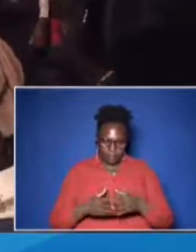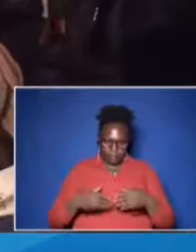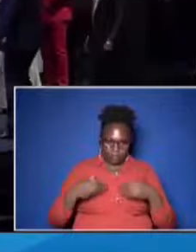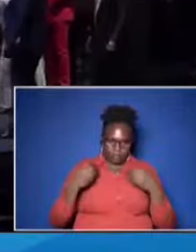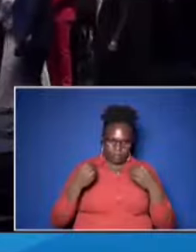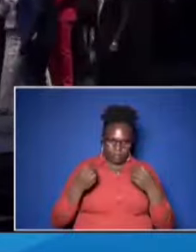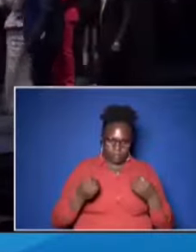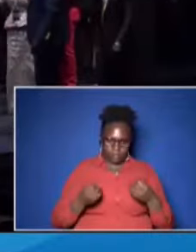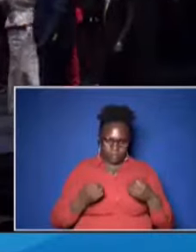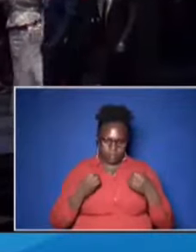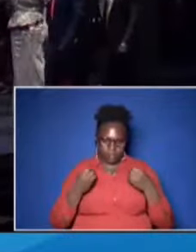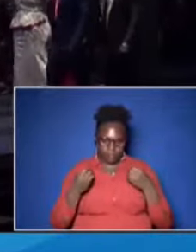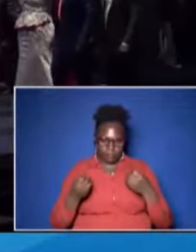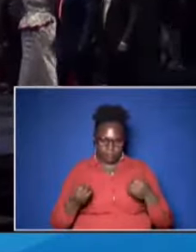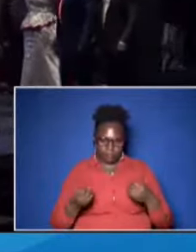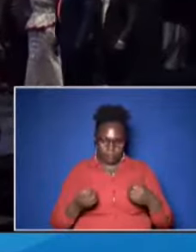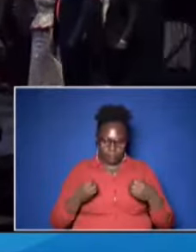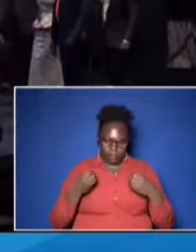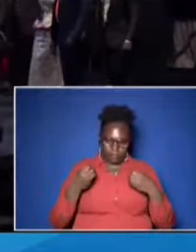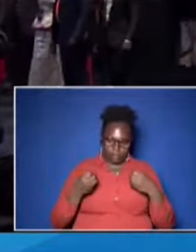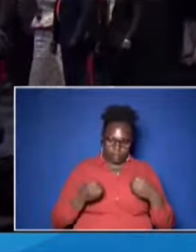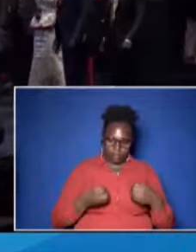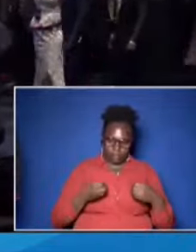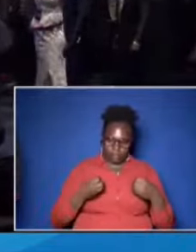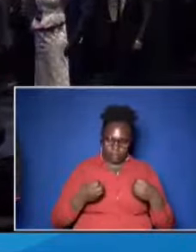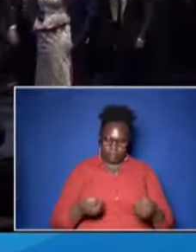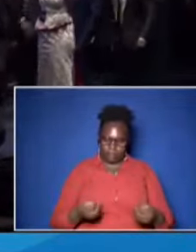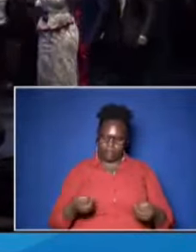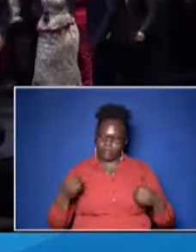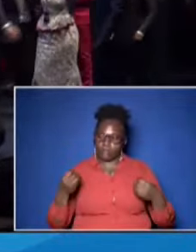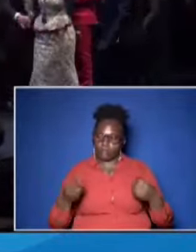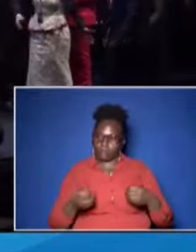Lord mightily Lord